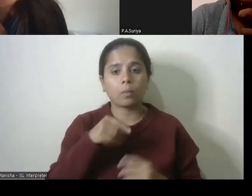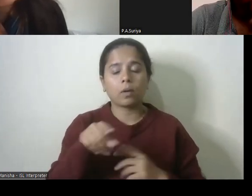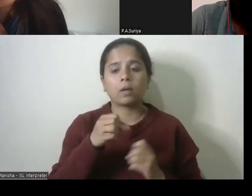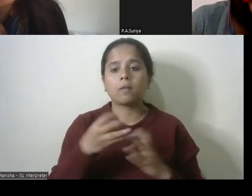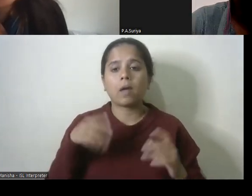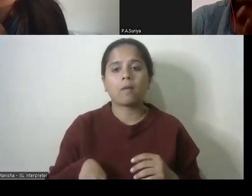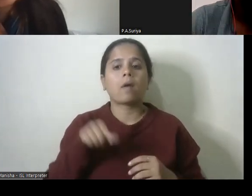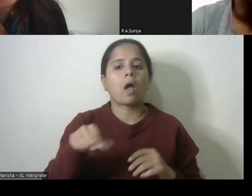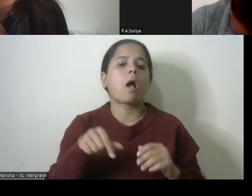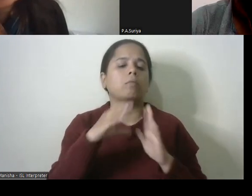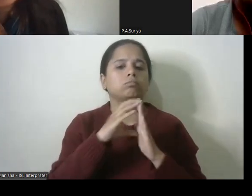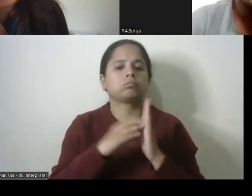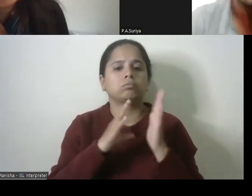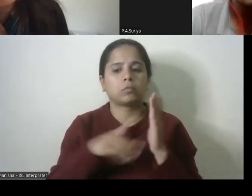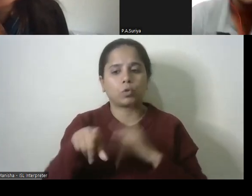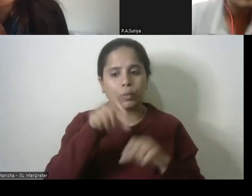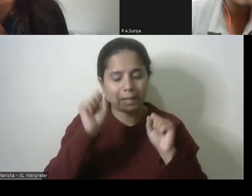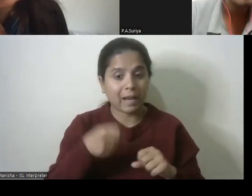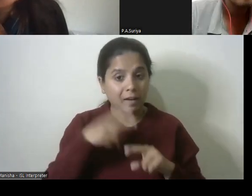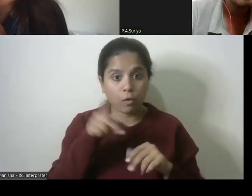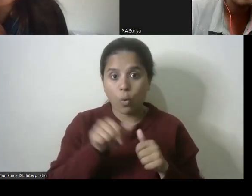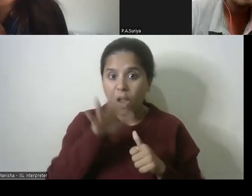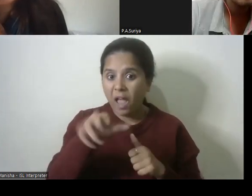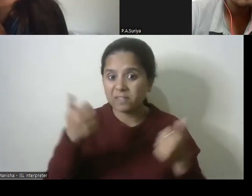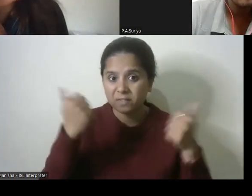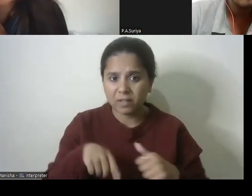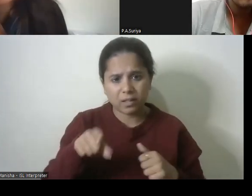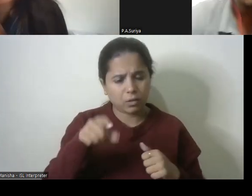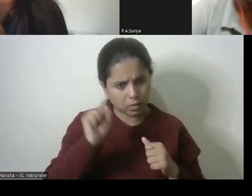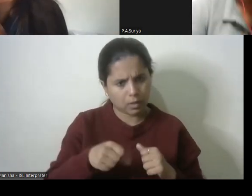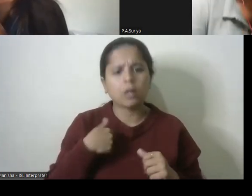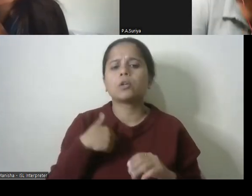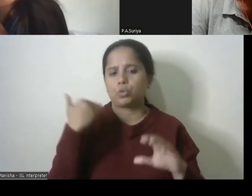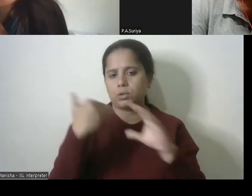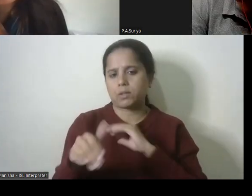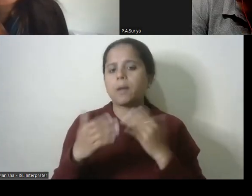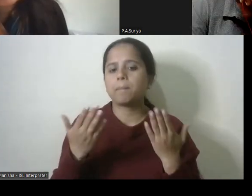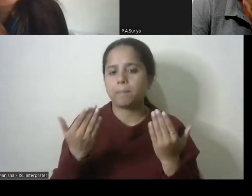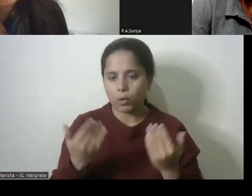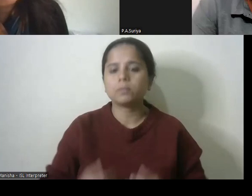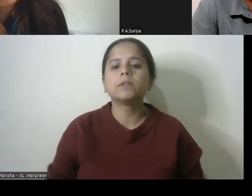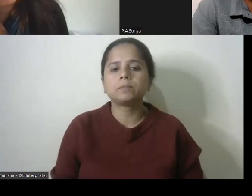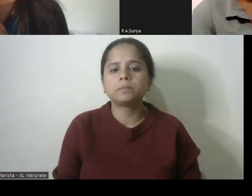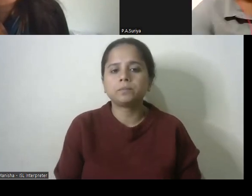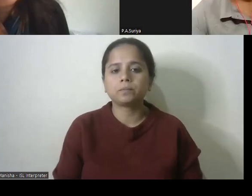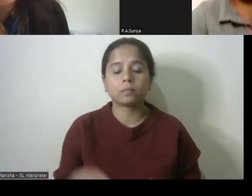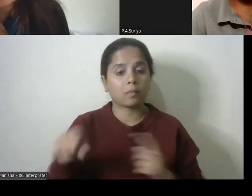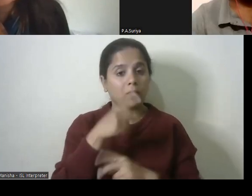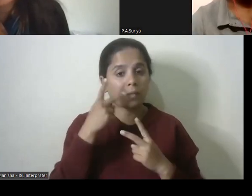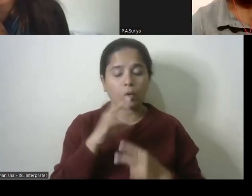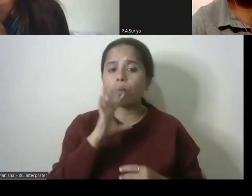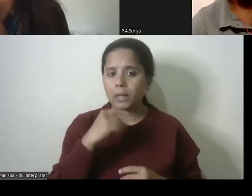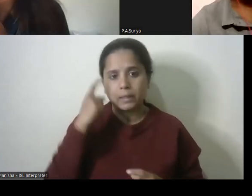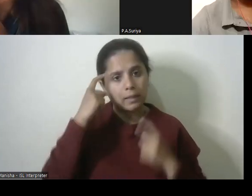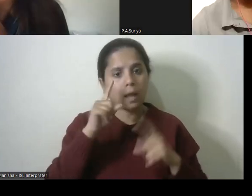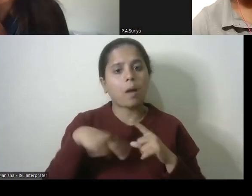an article that goes with it, you can, if you can't access it, write to me and I will send it to you. That is really thinking